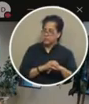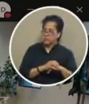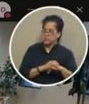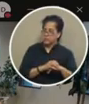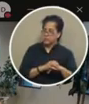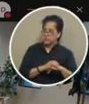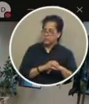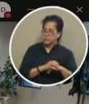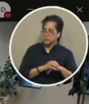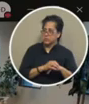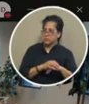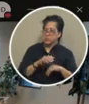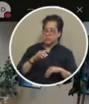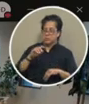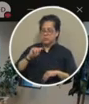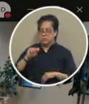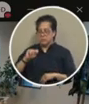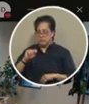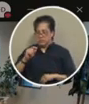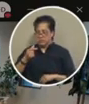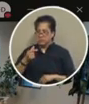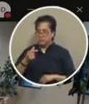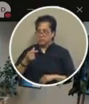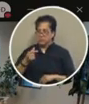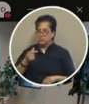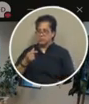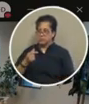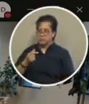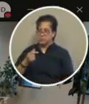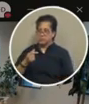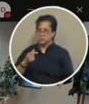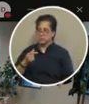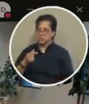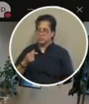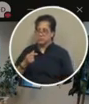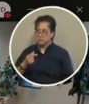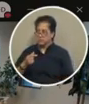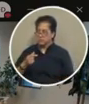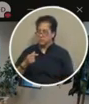I actually think Mario should probably address that. Or whoever.